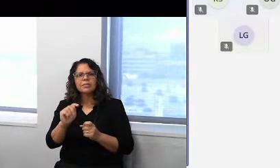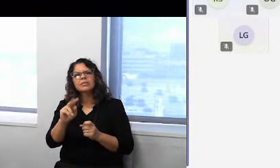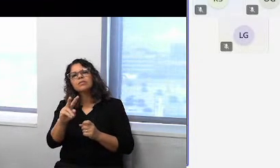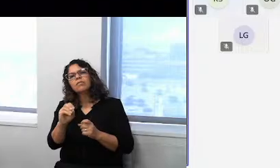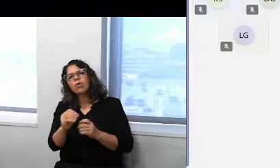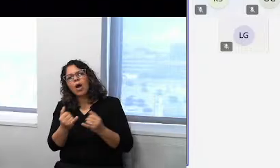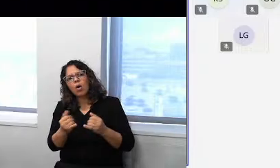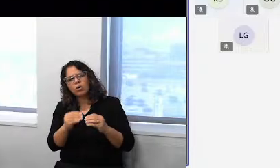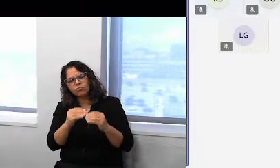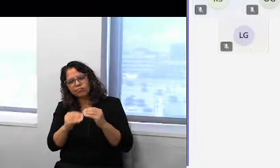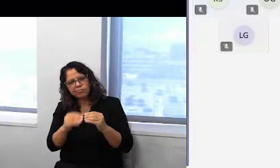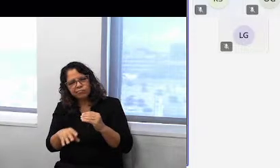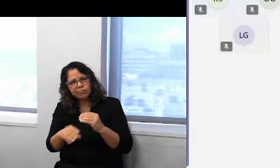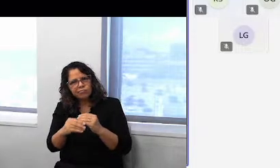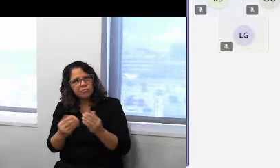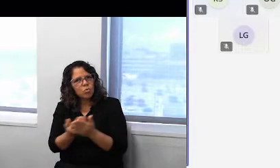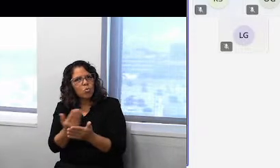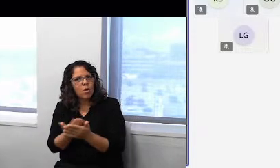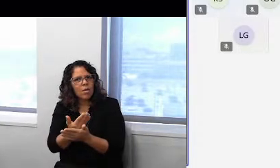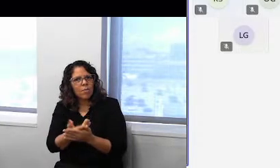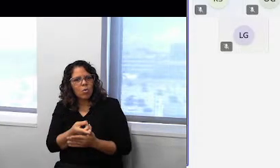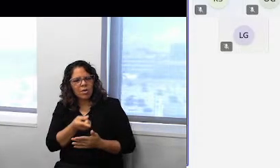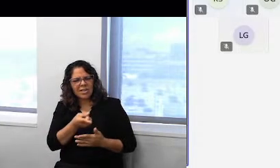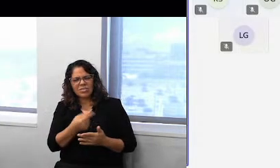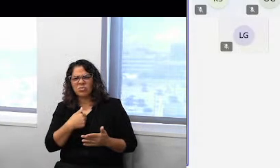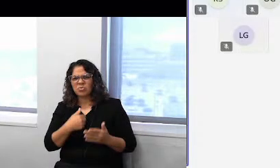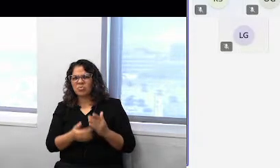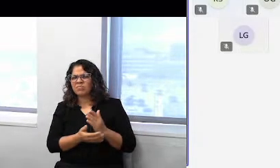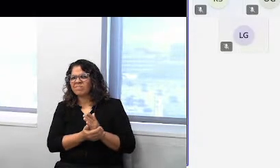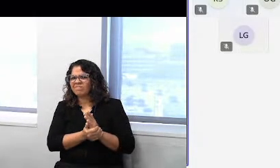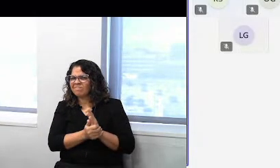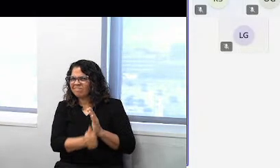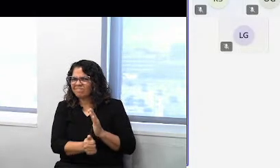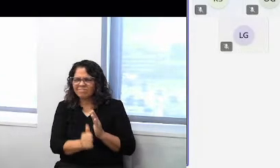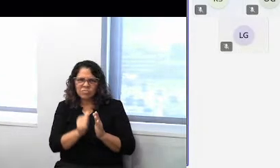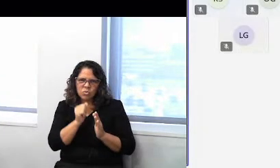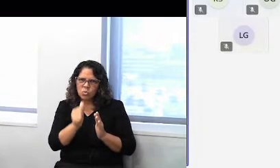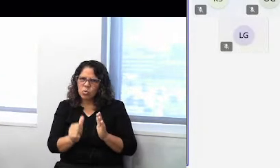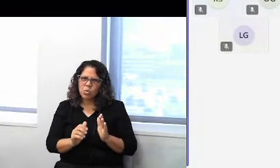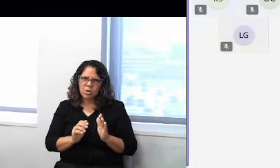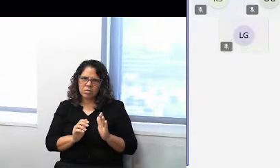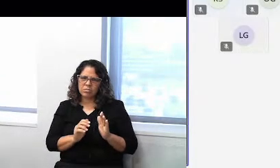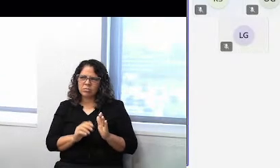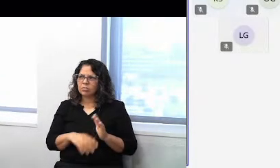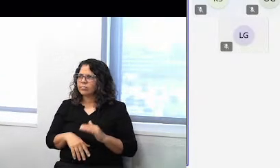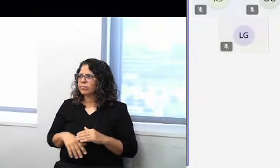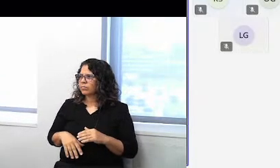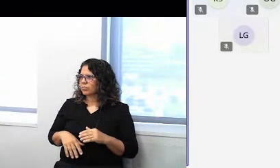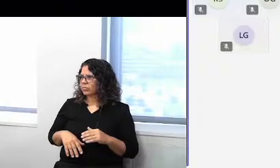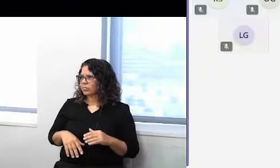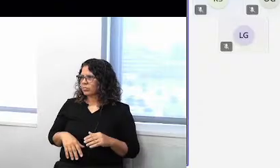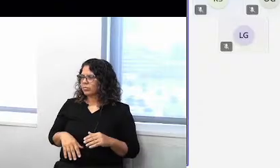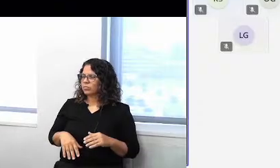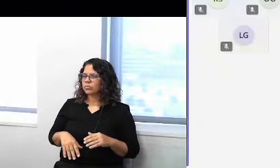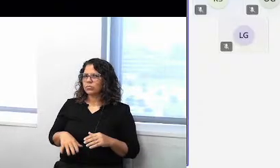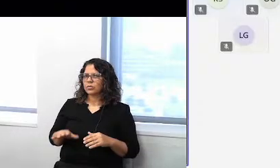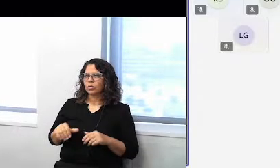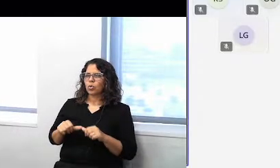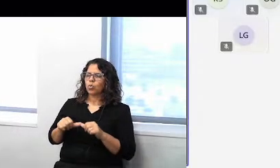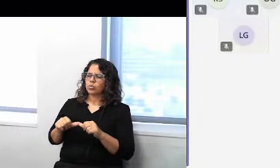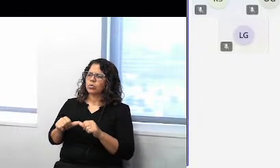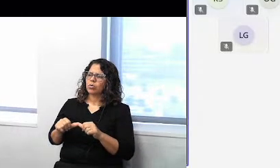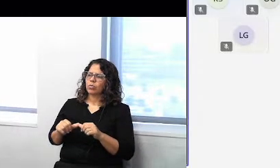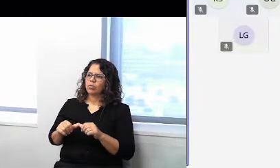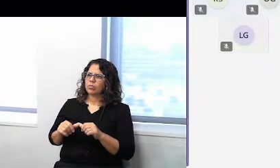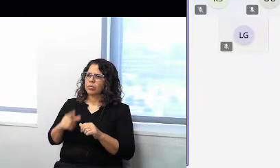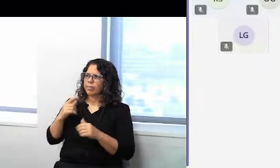expertise, but I'll be happy to answer the leading questions you get into it. So please, let's keep going so I can help you understand. Yeah, I'm just trying to clarify what